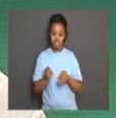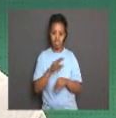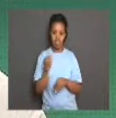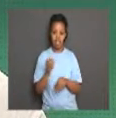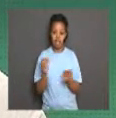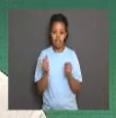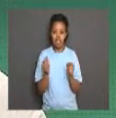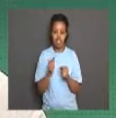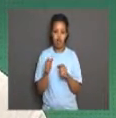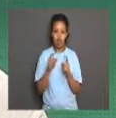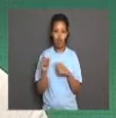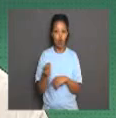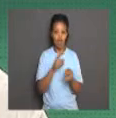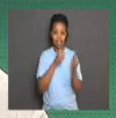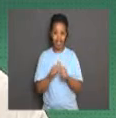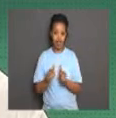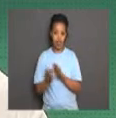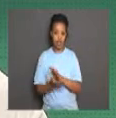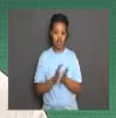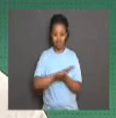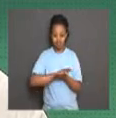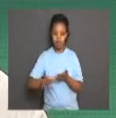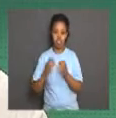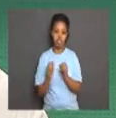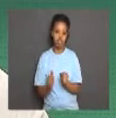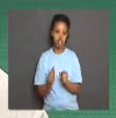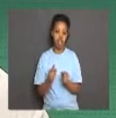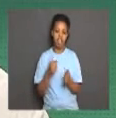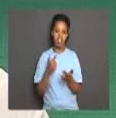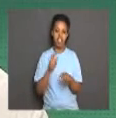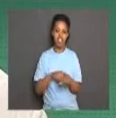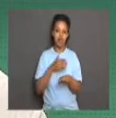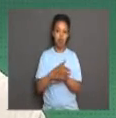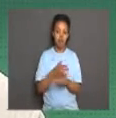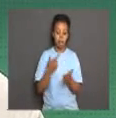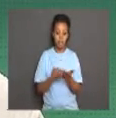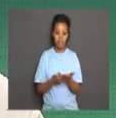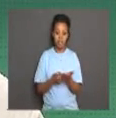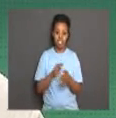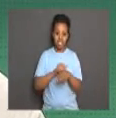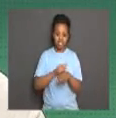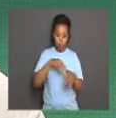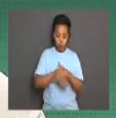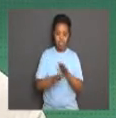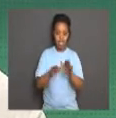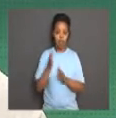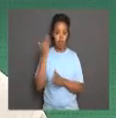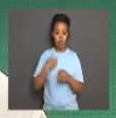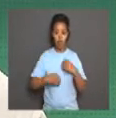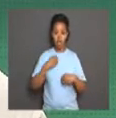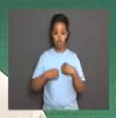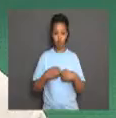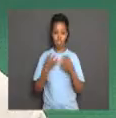freezing temperatures. Over time, the fossils that are buried within the rock are